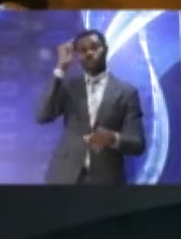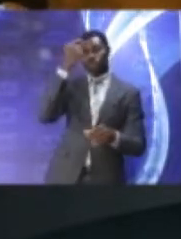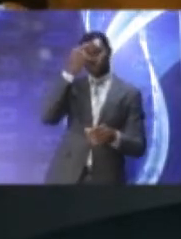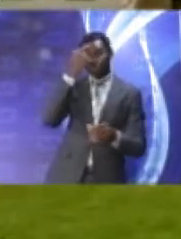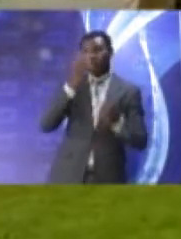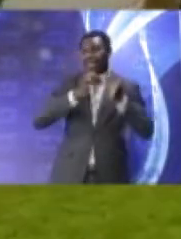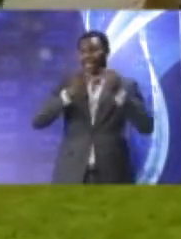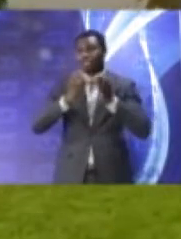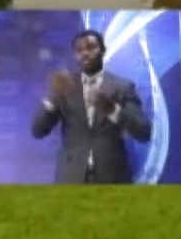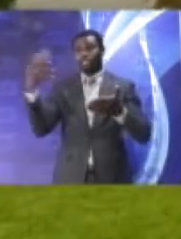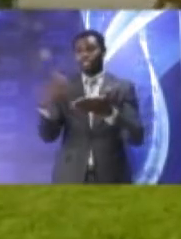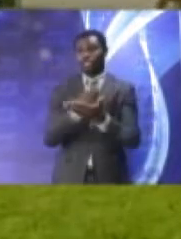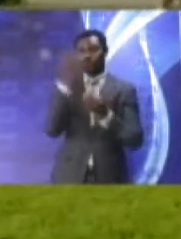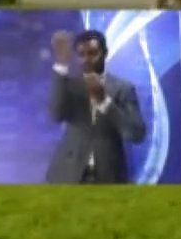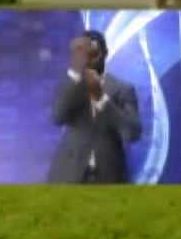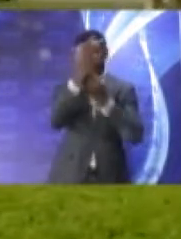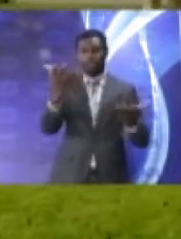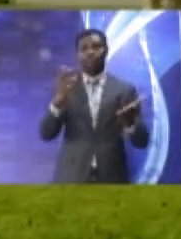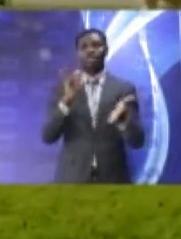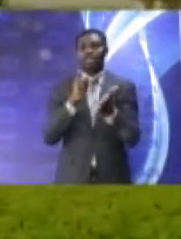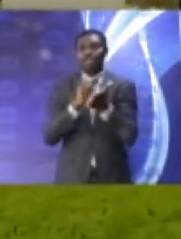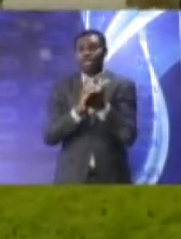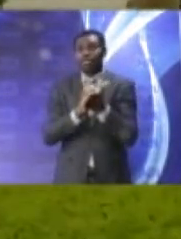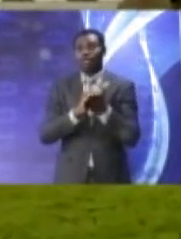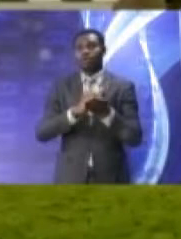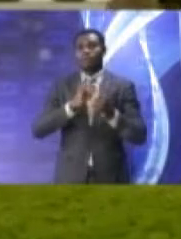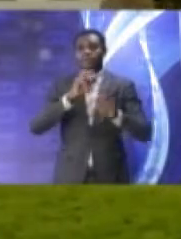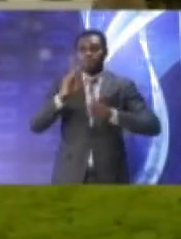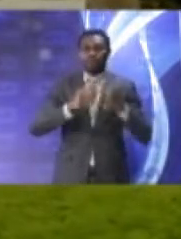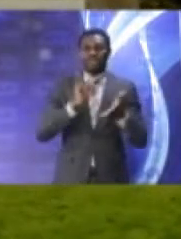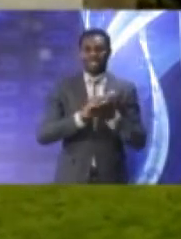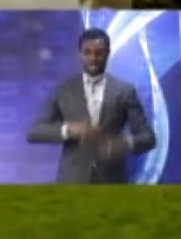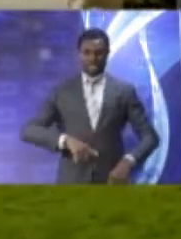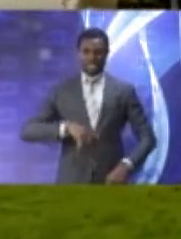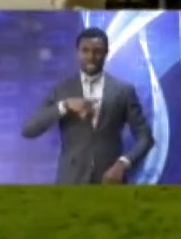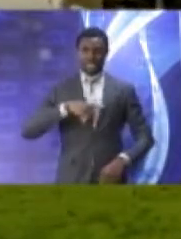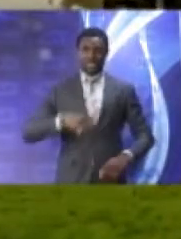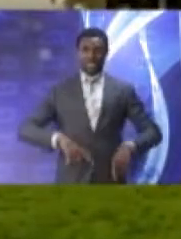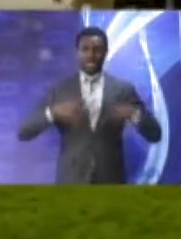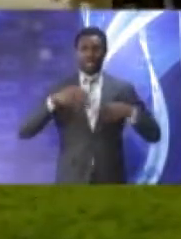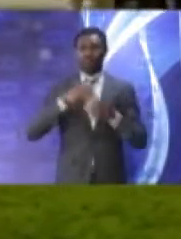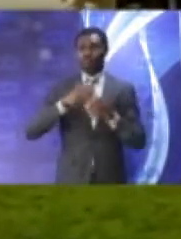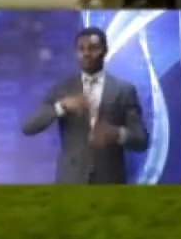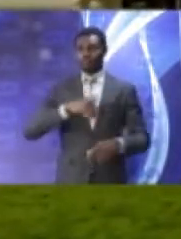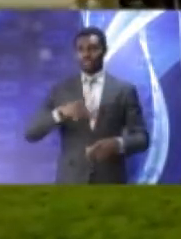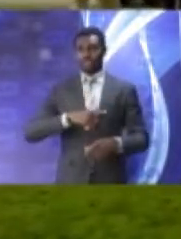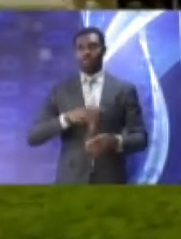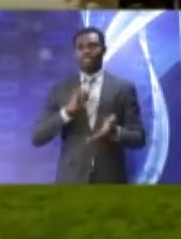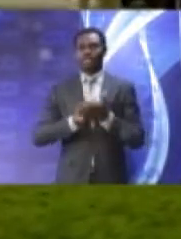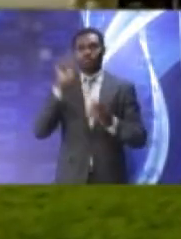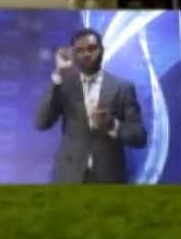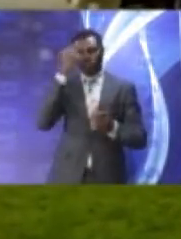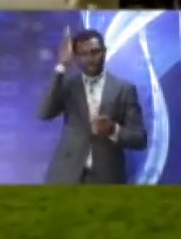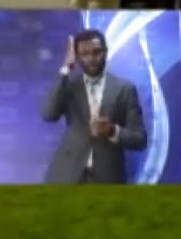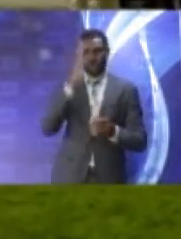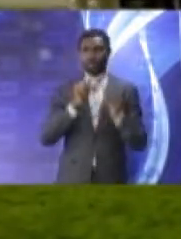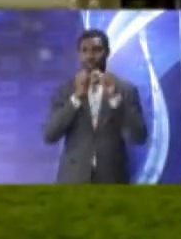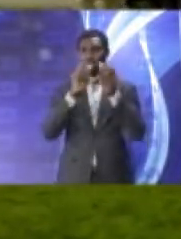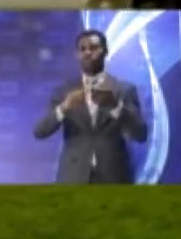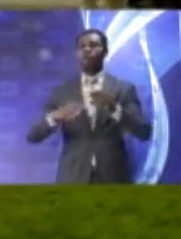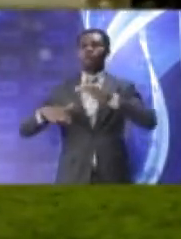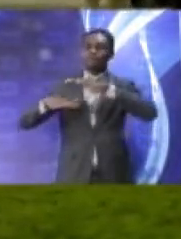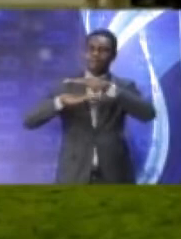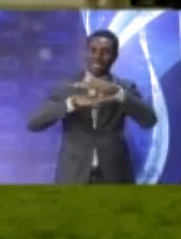news briefing on update of COVID-19, assured residents that government will continue to base its decision-making on